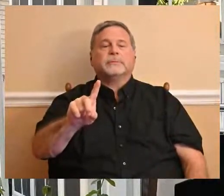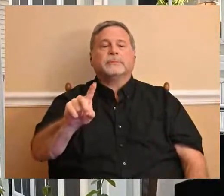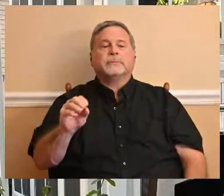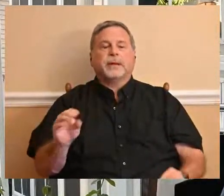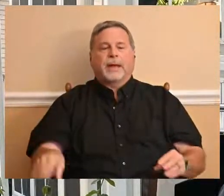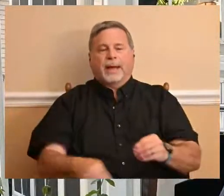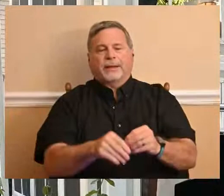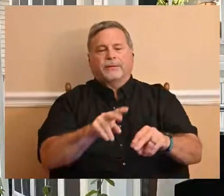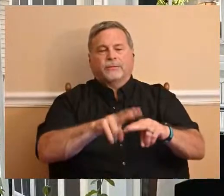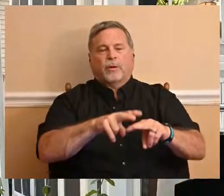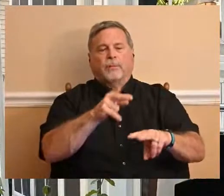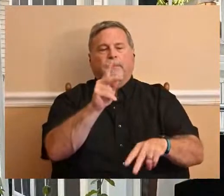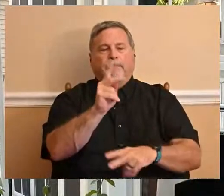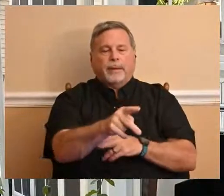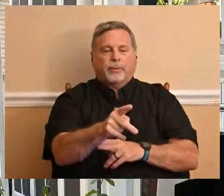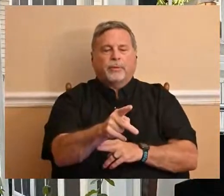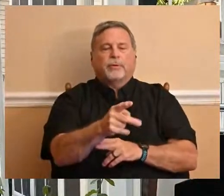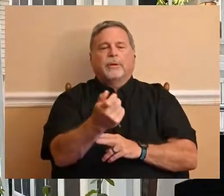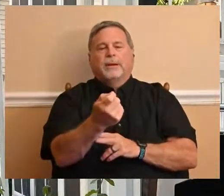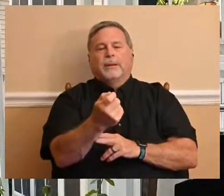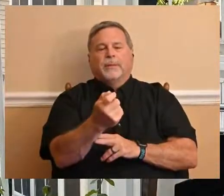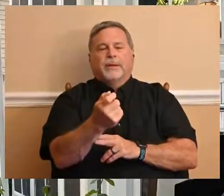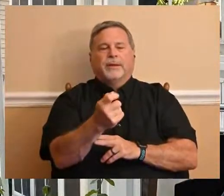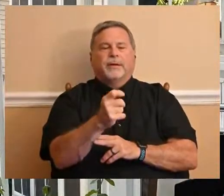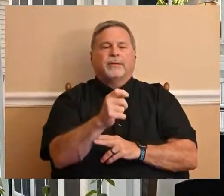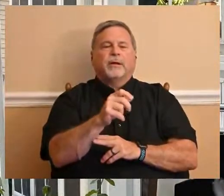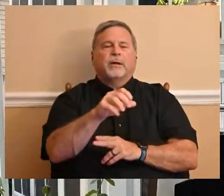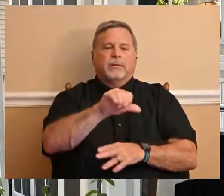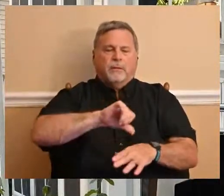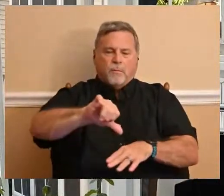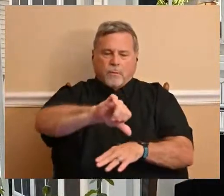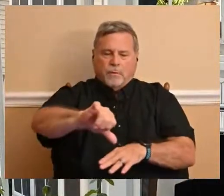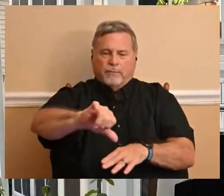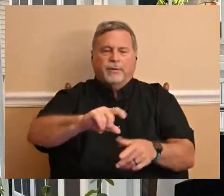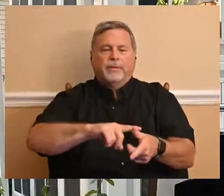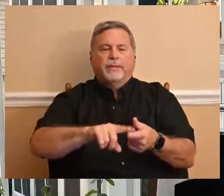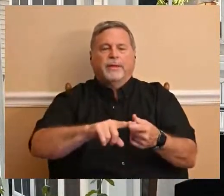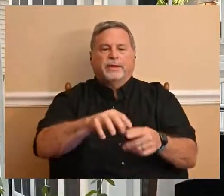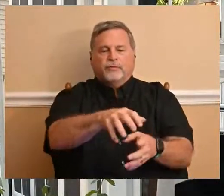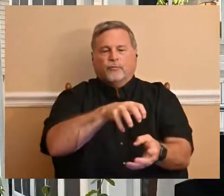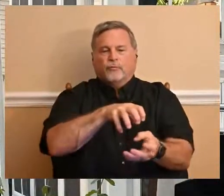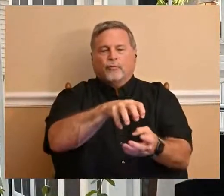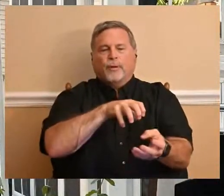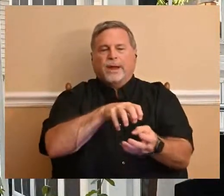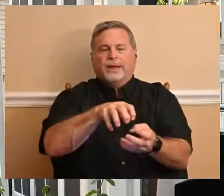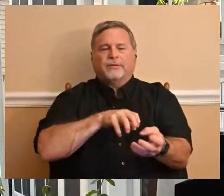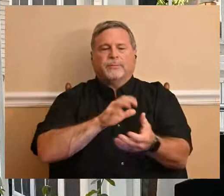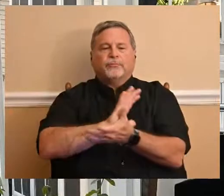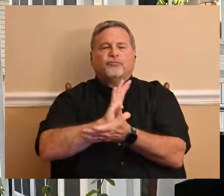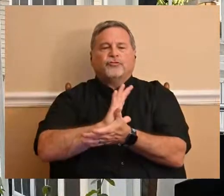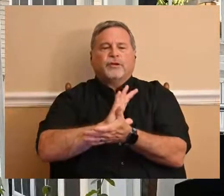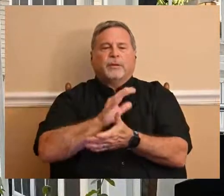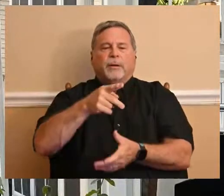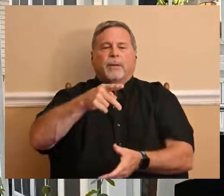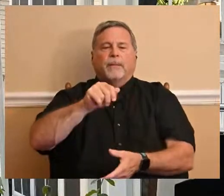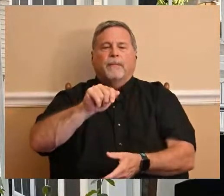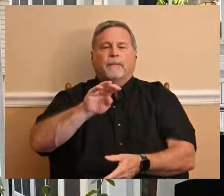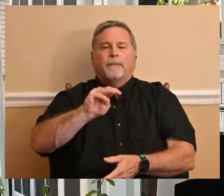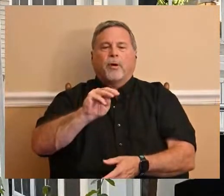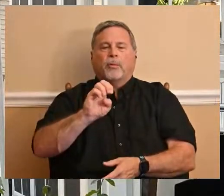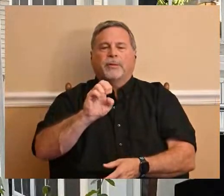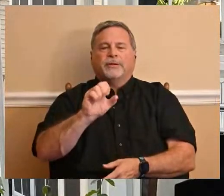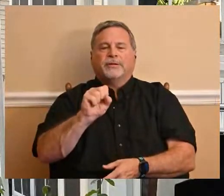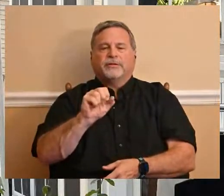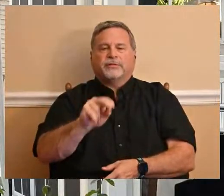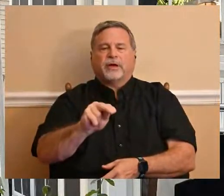salt and pepper, a little virgin olive oil over it, and then I'll grate some Parmesan cheese as well. I like the